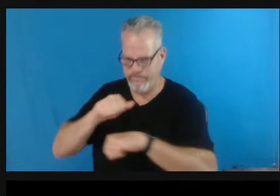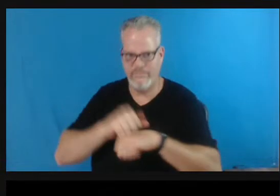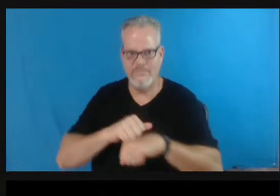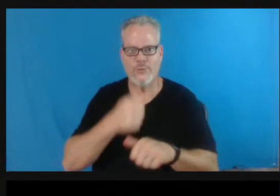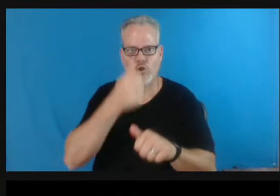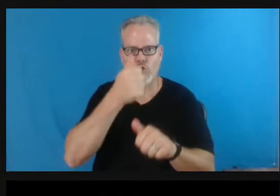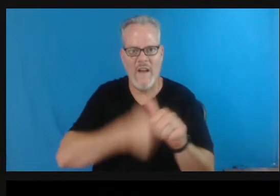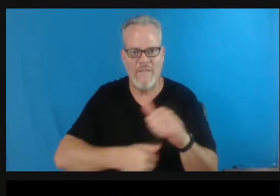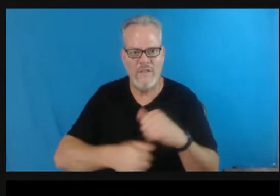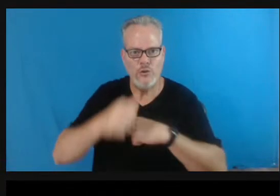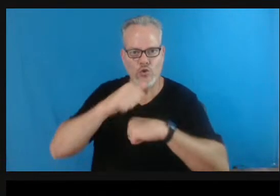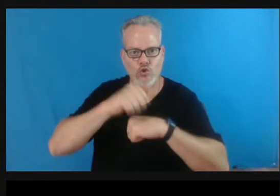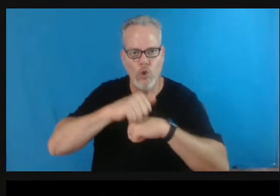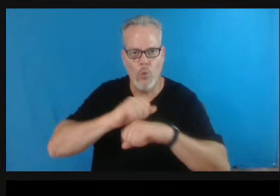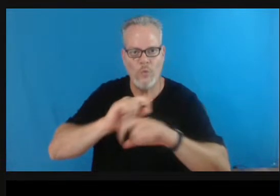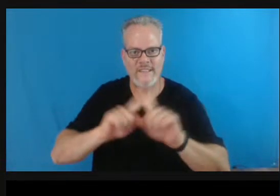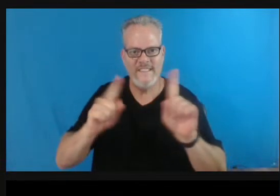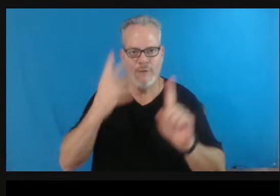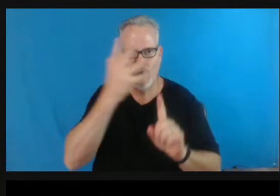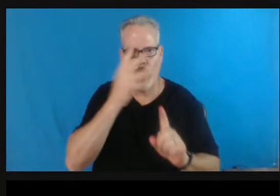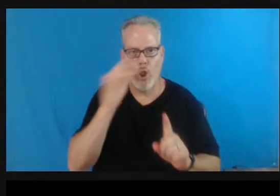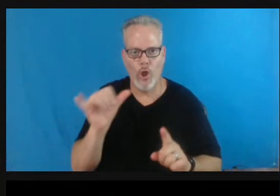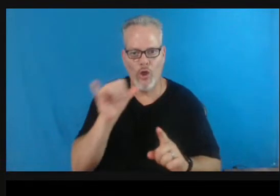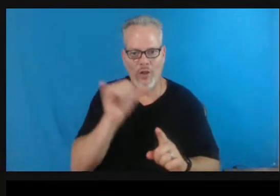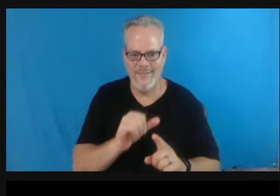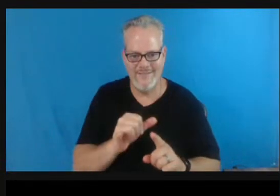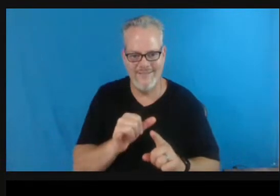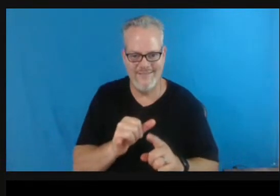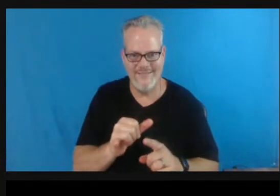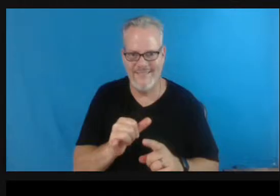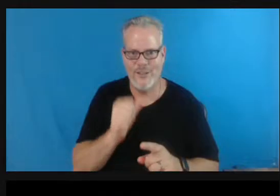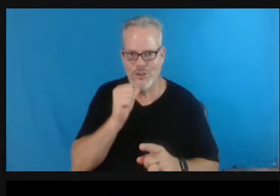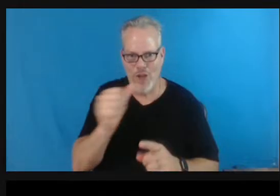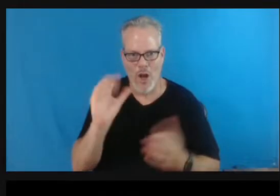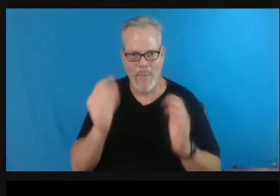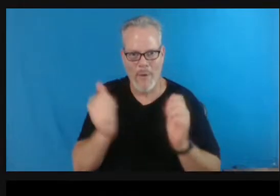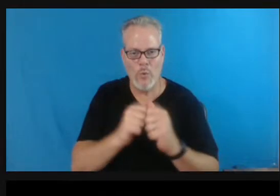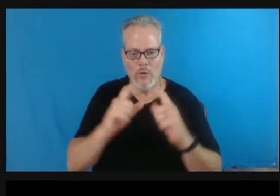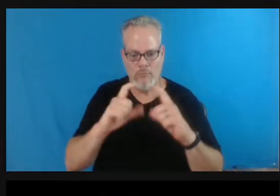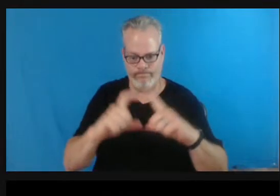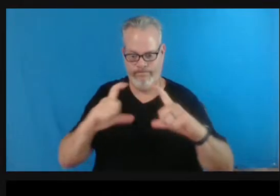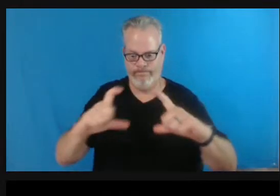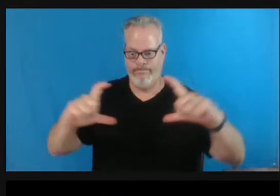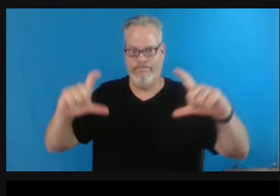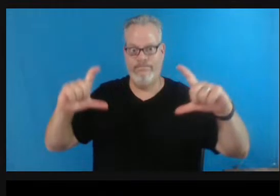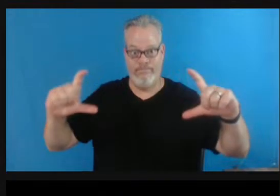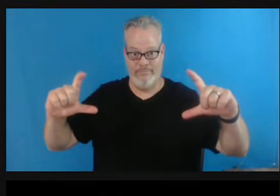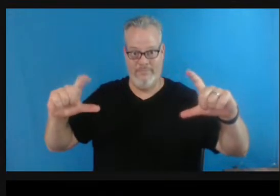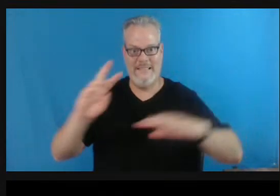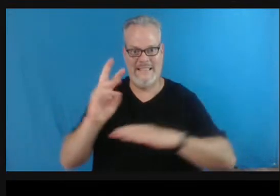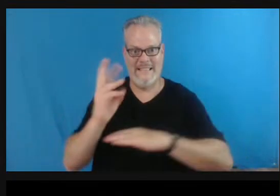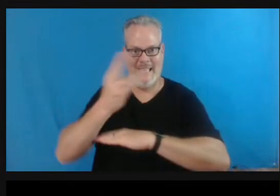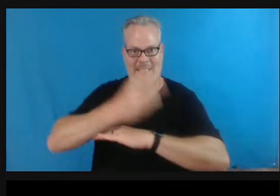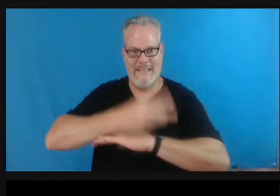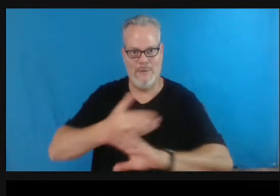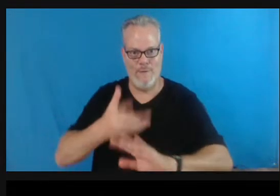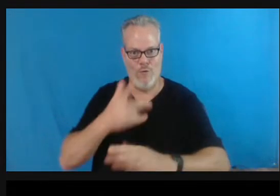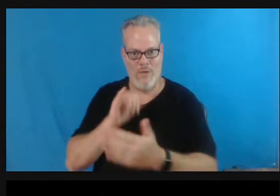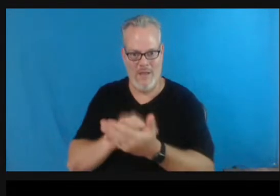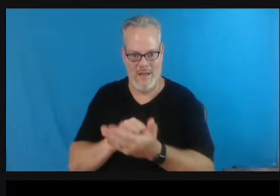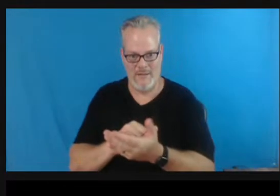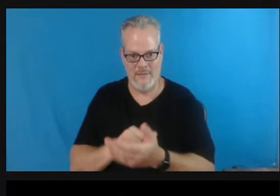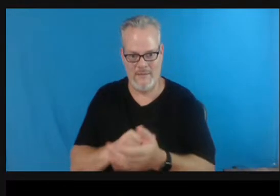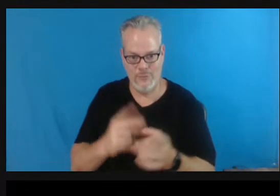dimension. And looks nothing like the first scan of the satellite that 6 days prior to that. So you get that on the rim. You can see a little bit